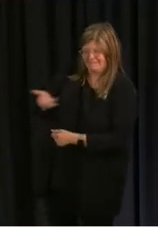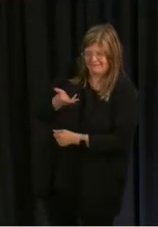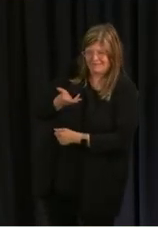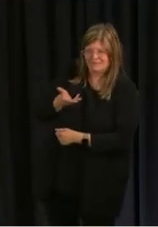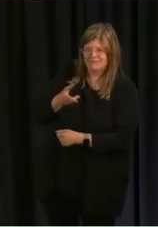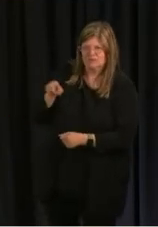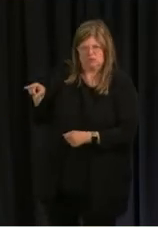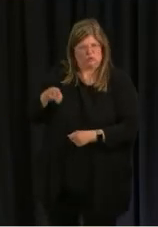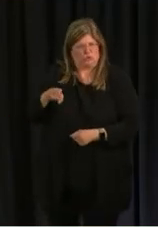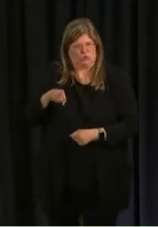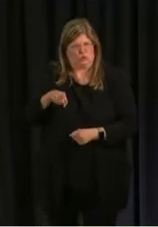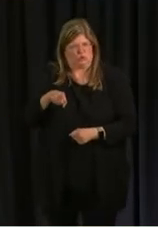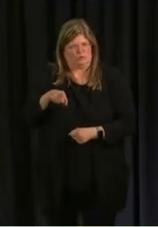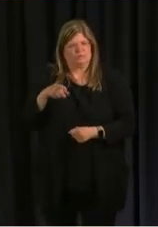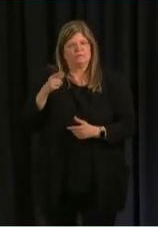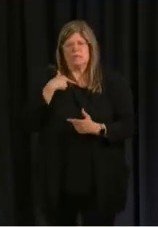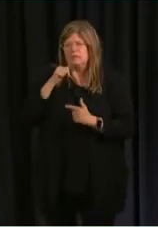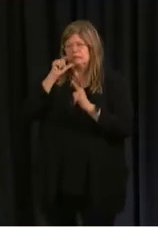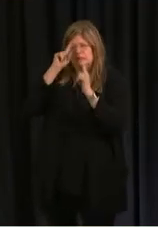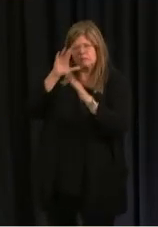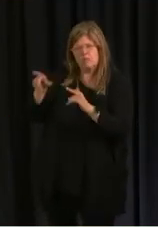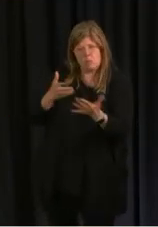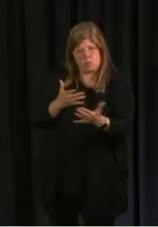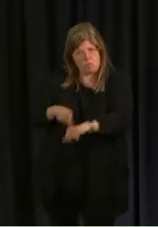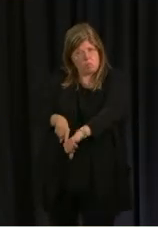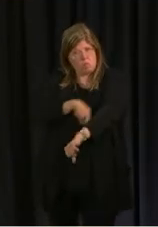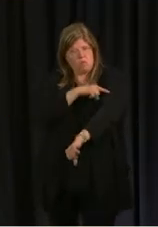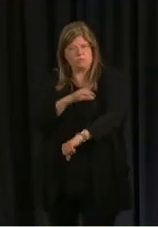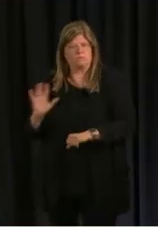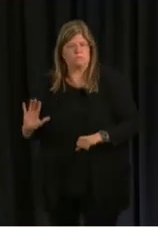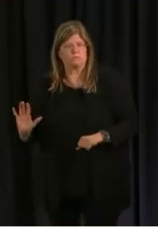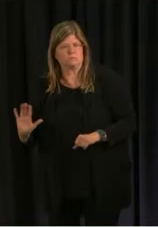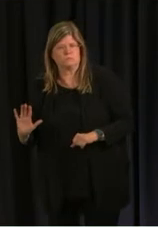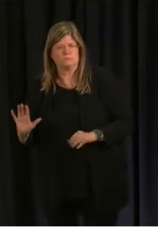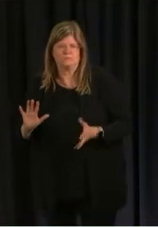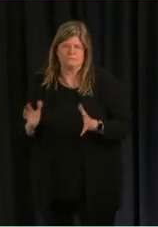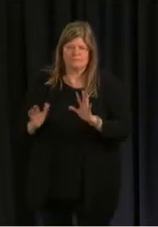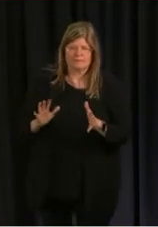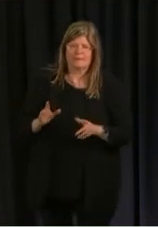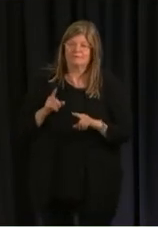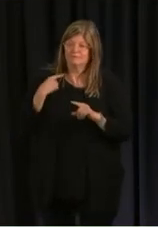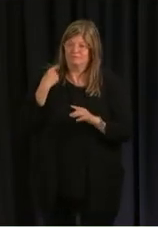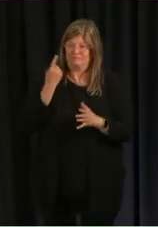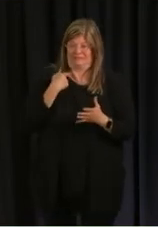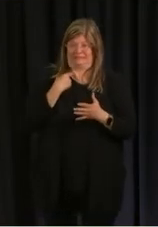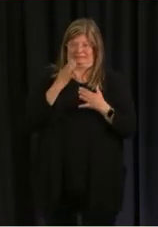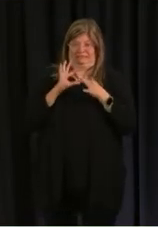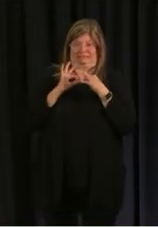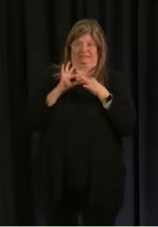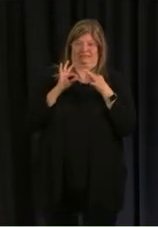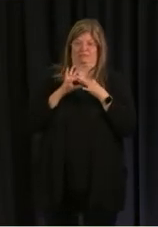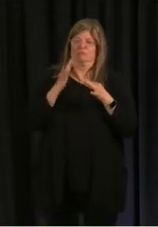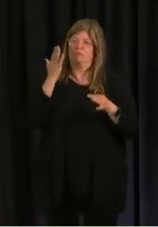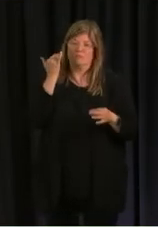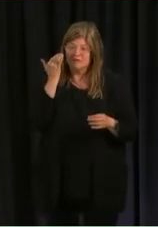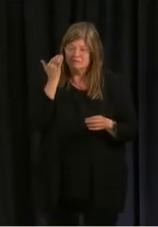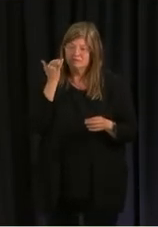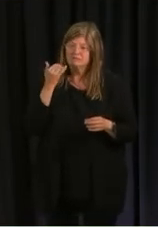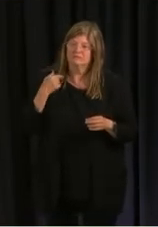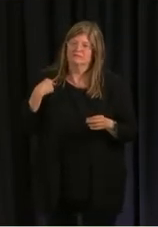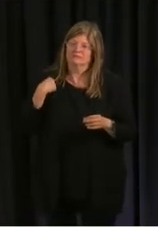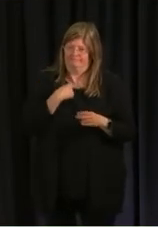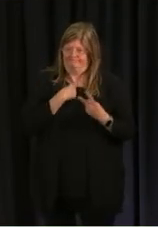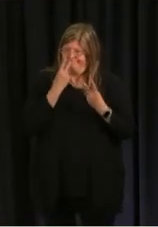to wait months for those required medical conditions. The reason why I say that is because we are